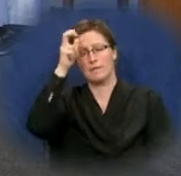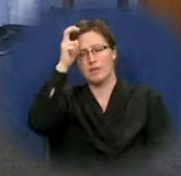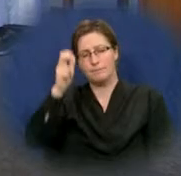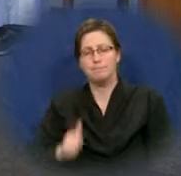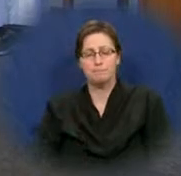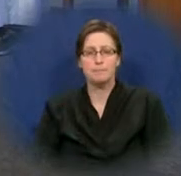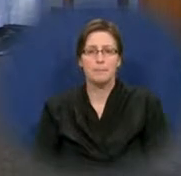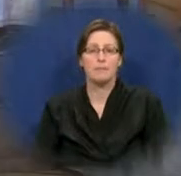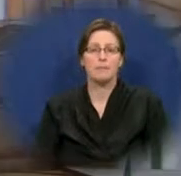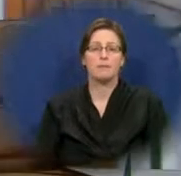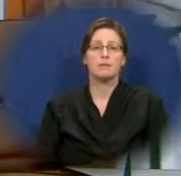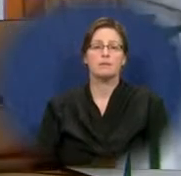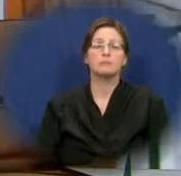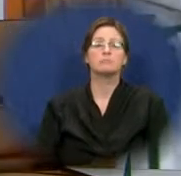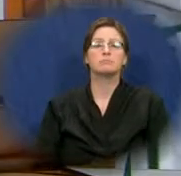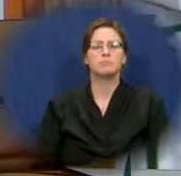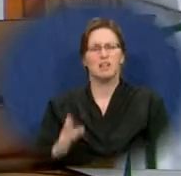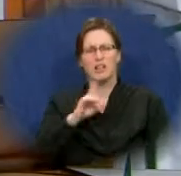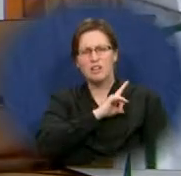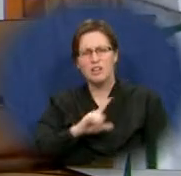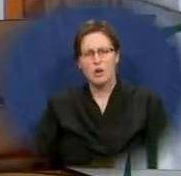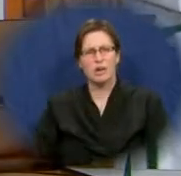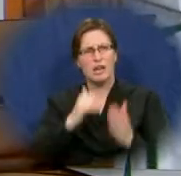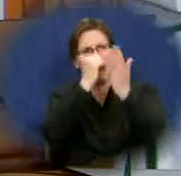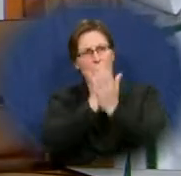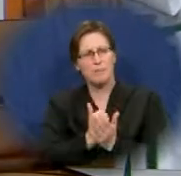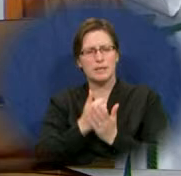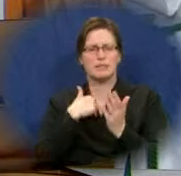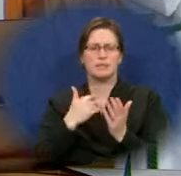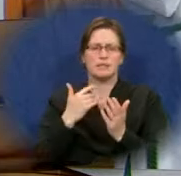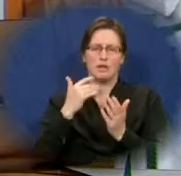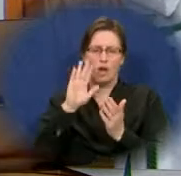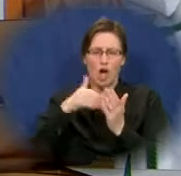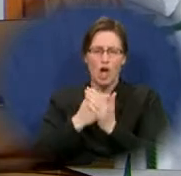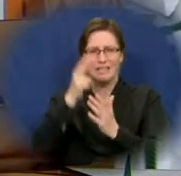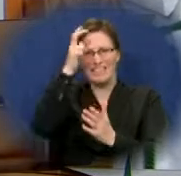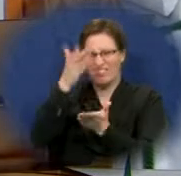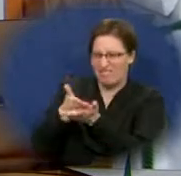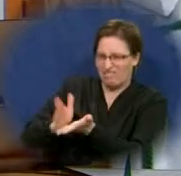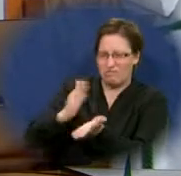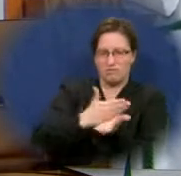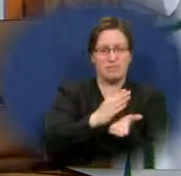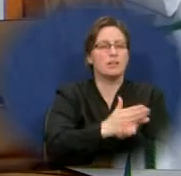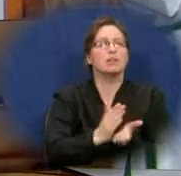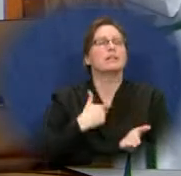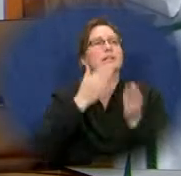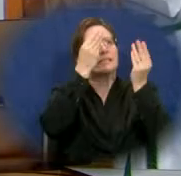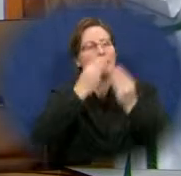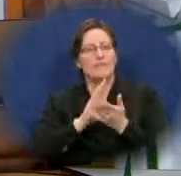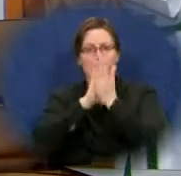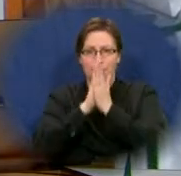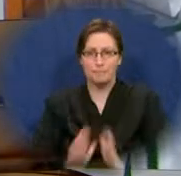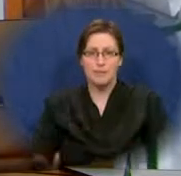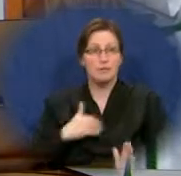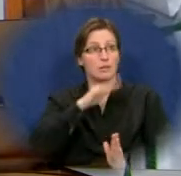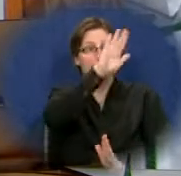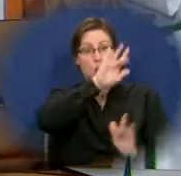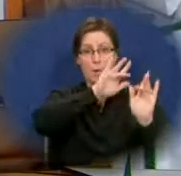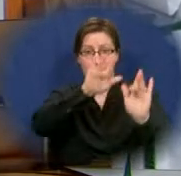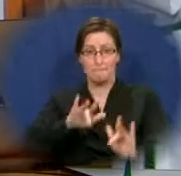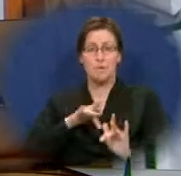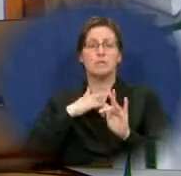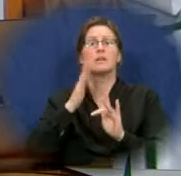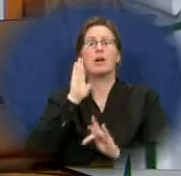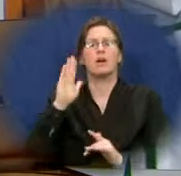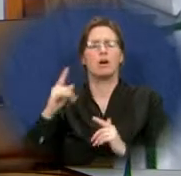deliver us from evil. Deliver us, Lord, we pray, from every evil. Graciously grant peace in our days, that by the help of your mercy,